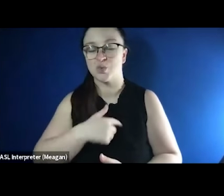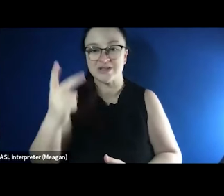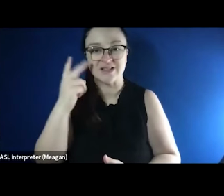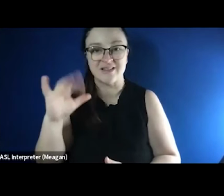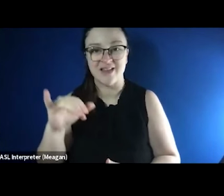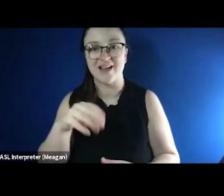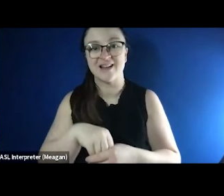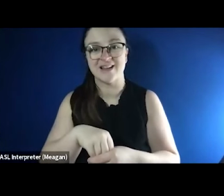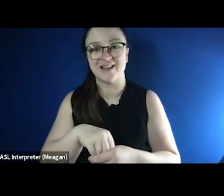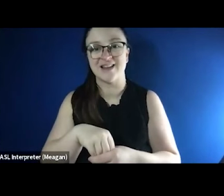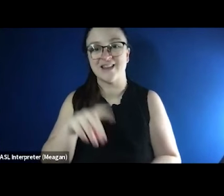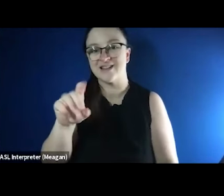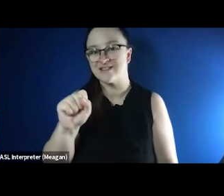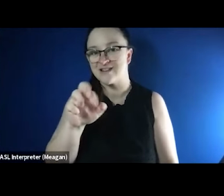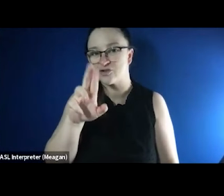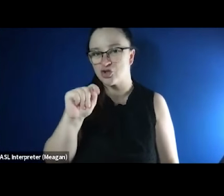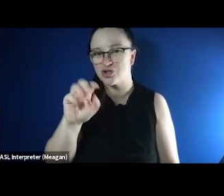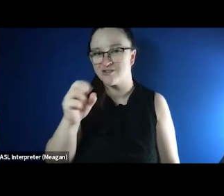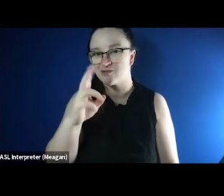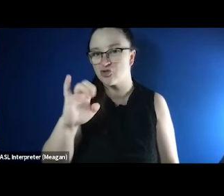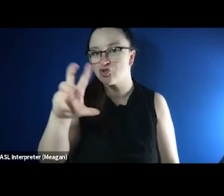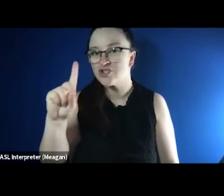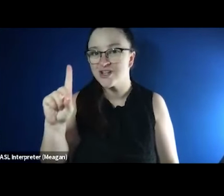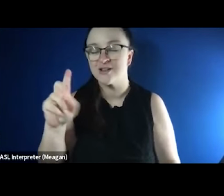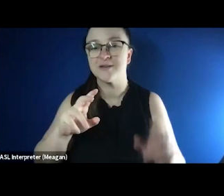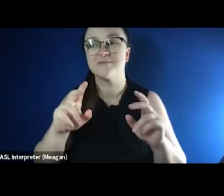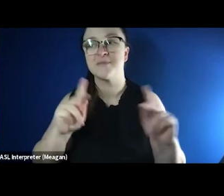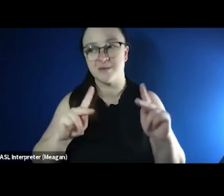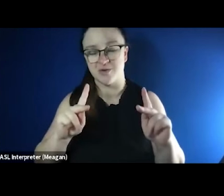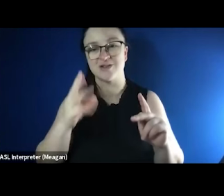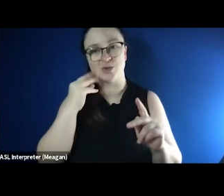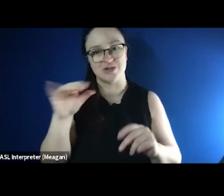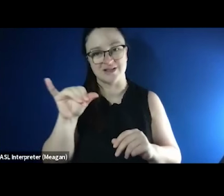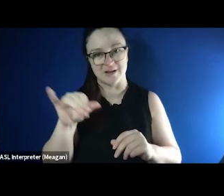in these spaces. While we do still have a disproportionate representation of Korean and Vietnam War